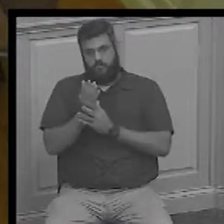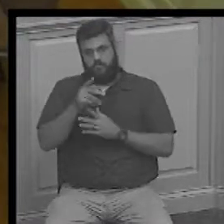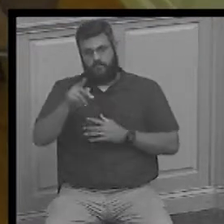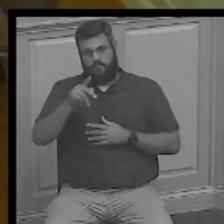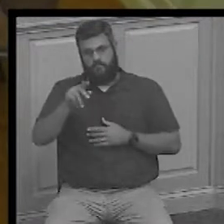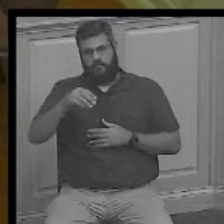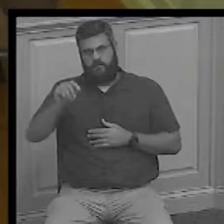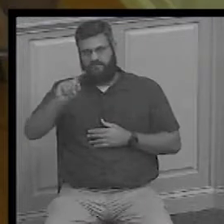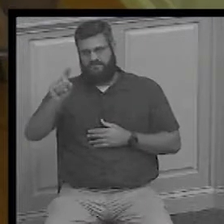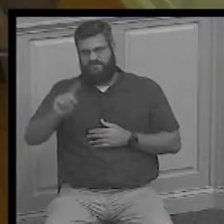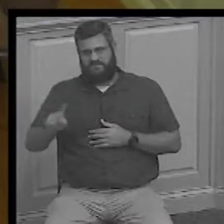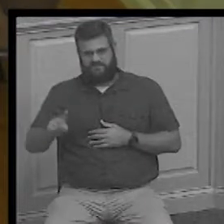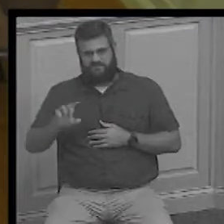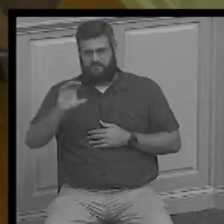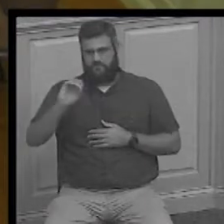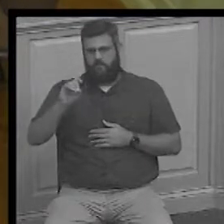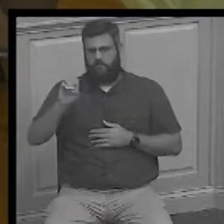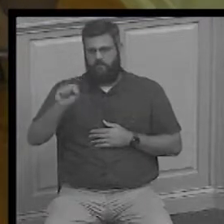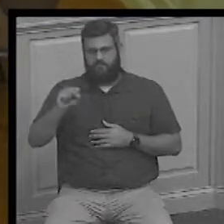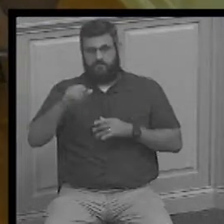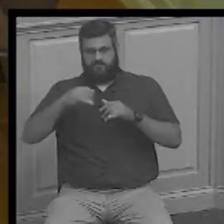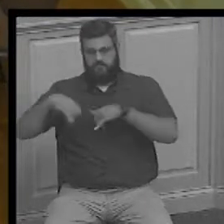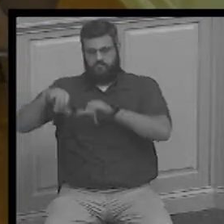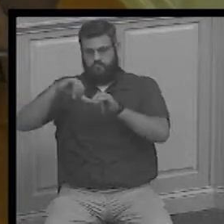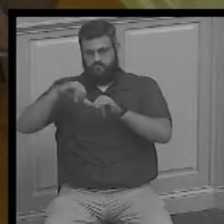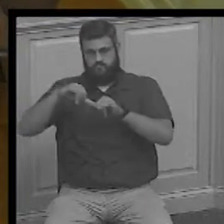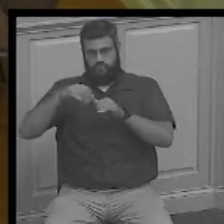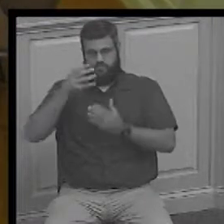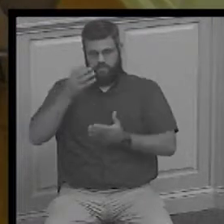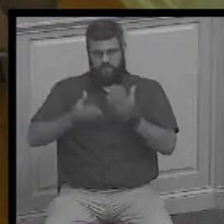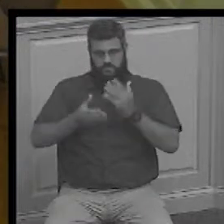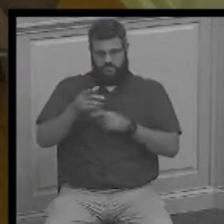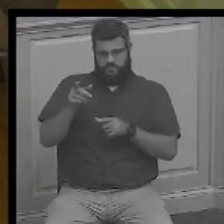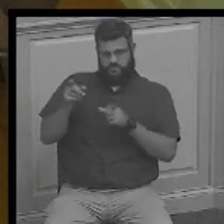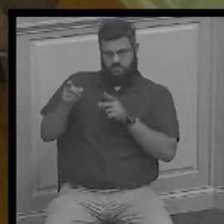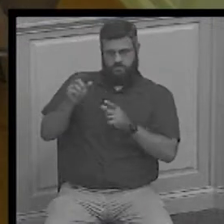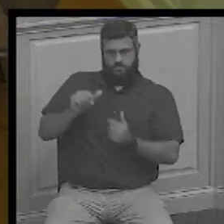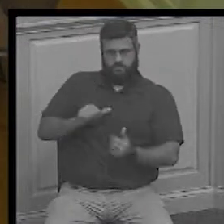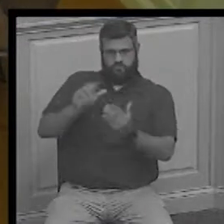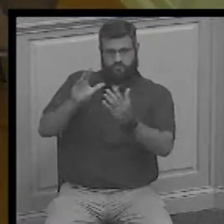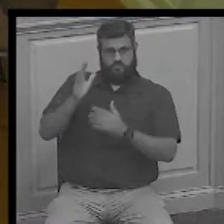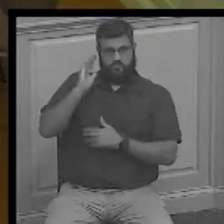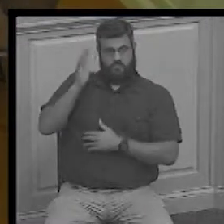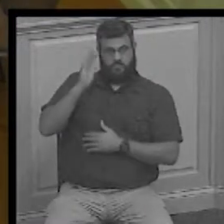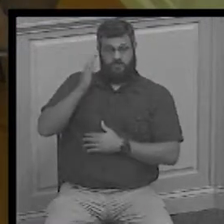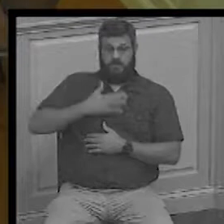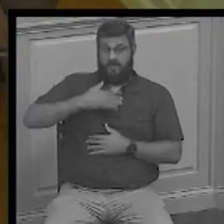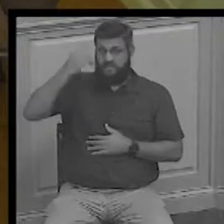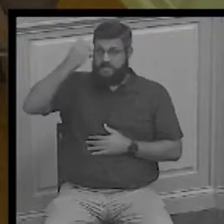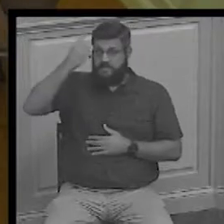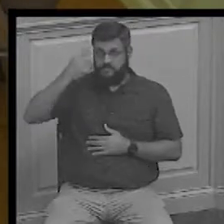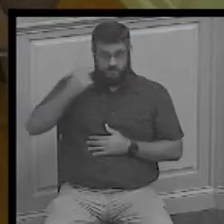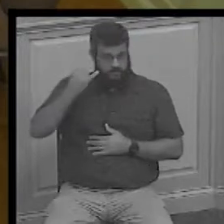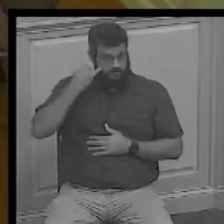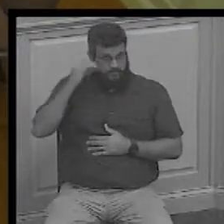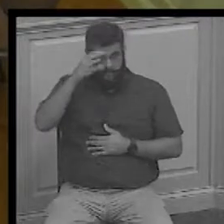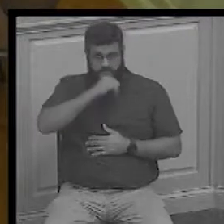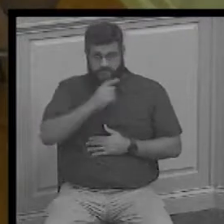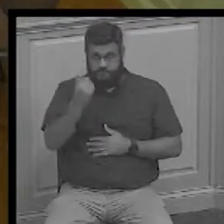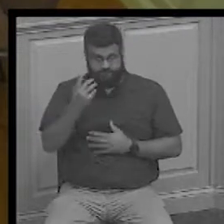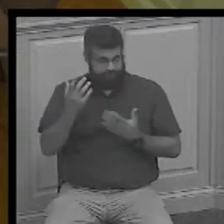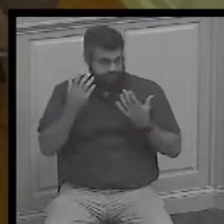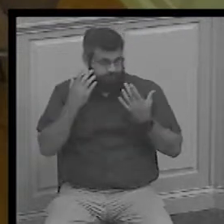and codes and standards anyway. So maybe that's being addressed beyond them. That's what I'm thinking, unless I'm not seeing this